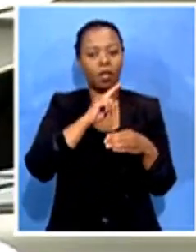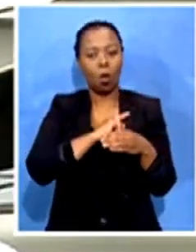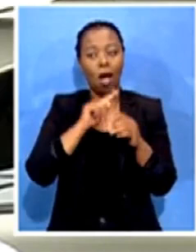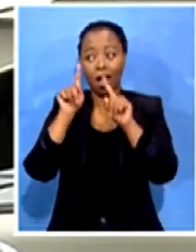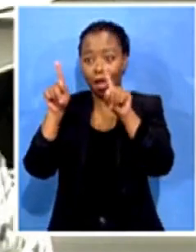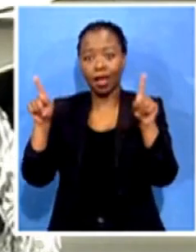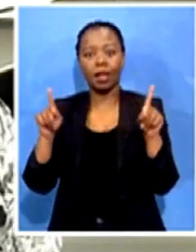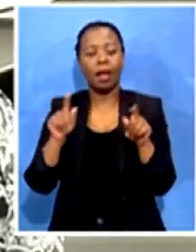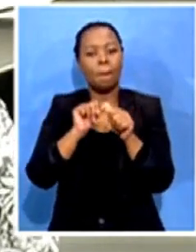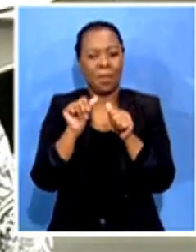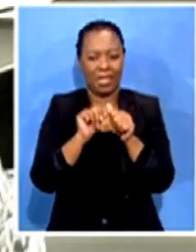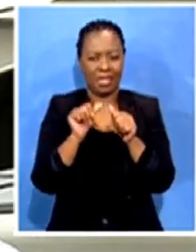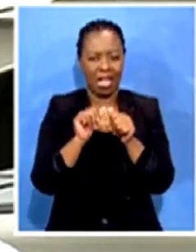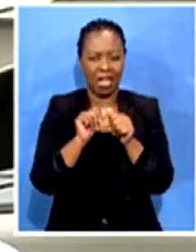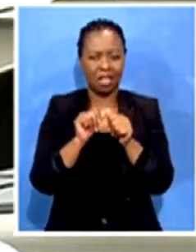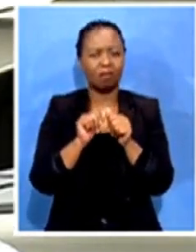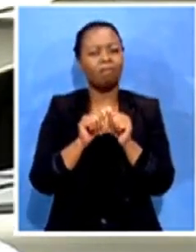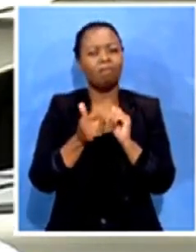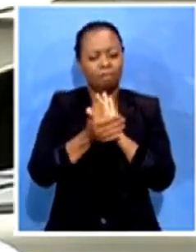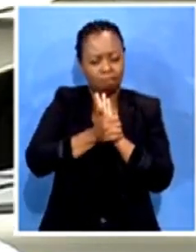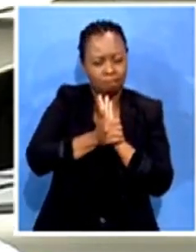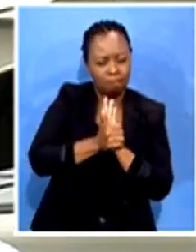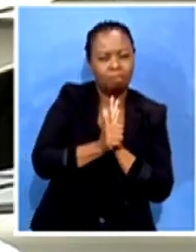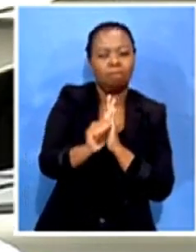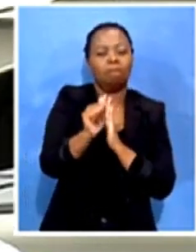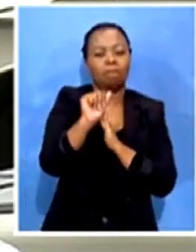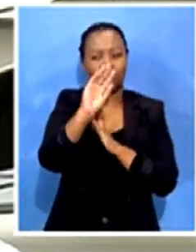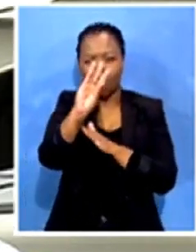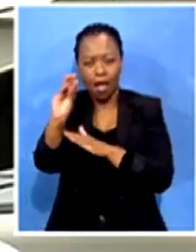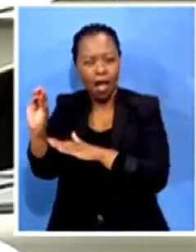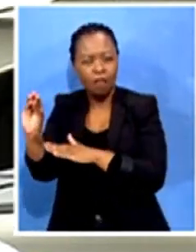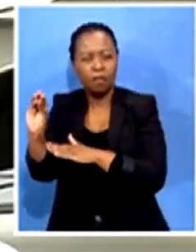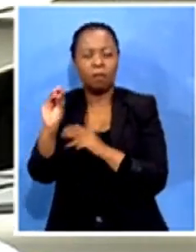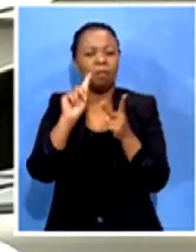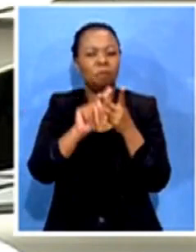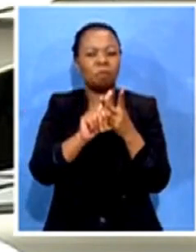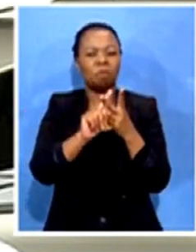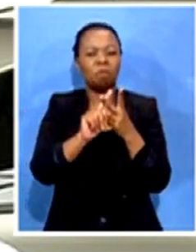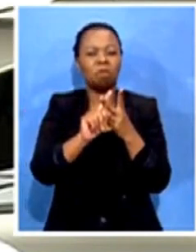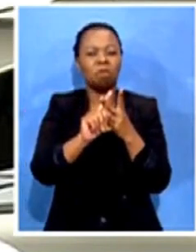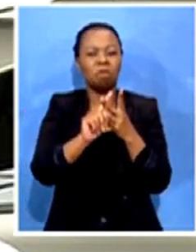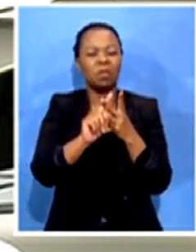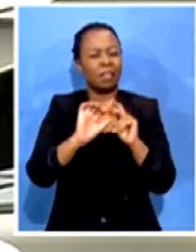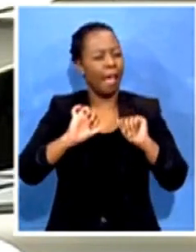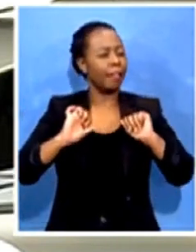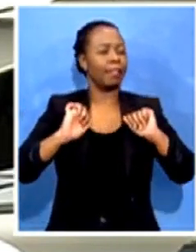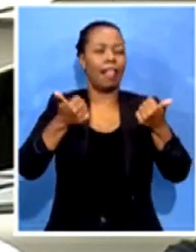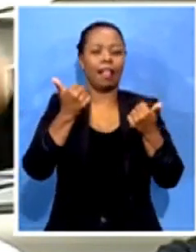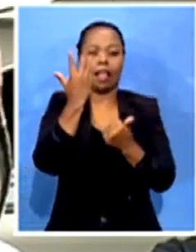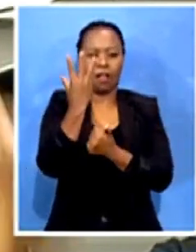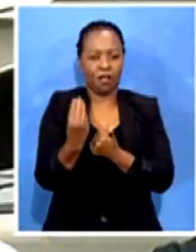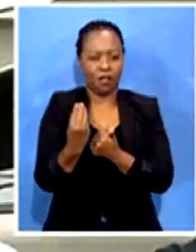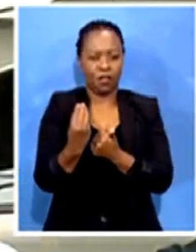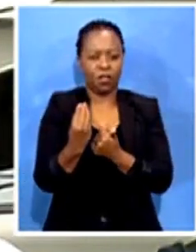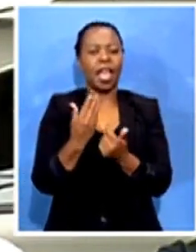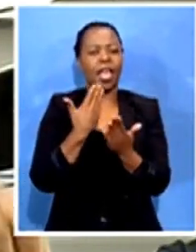excellence, they have better skilled, they can treat, particularly attend to critical patients,